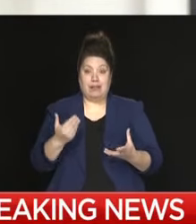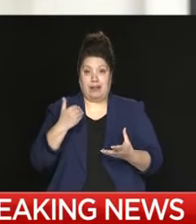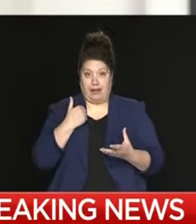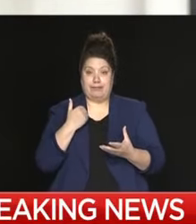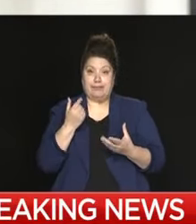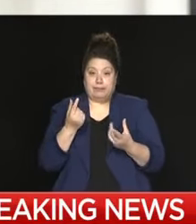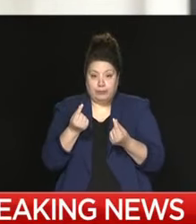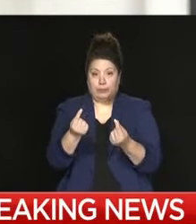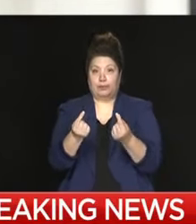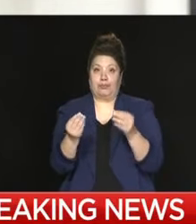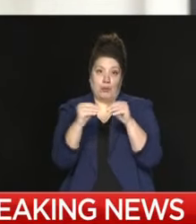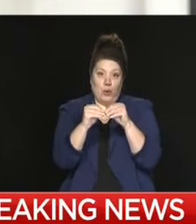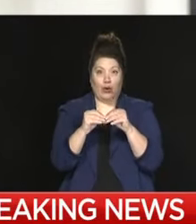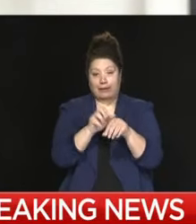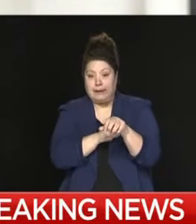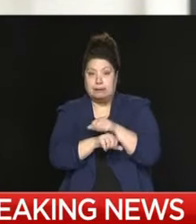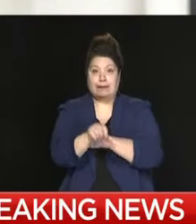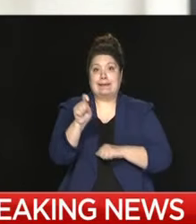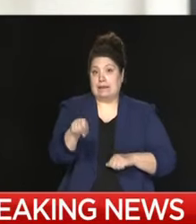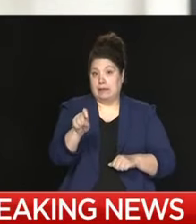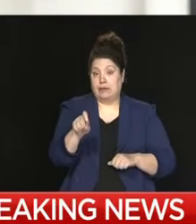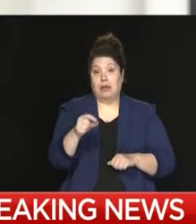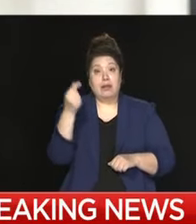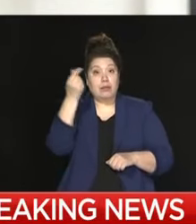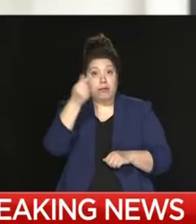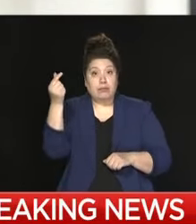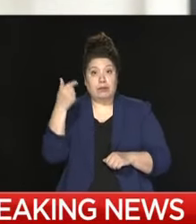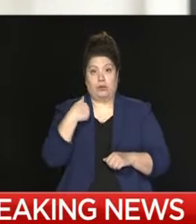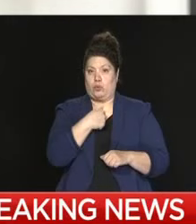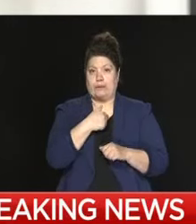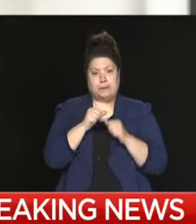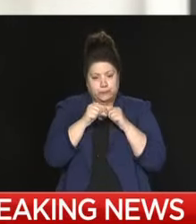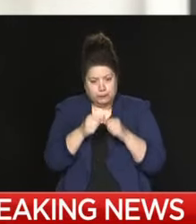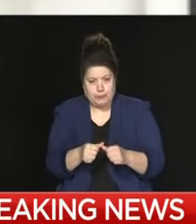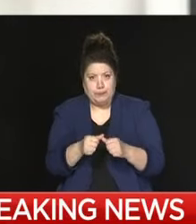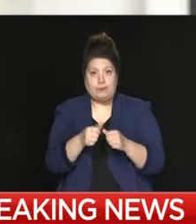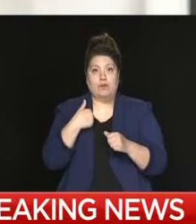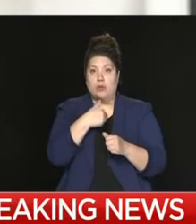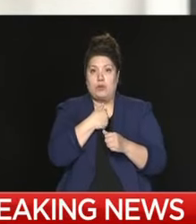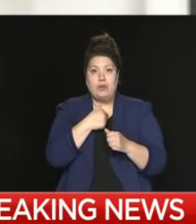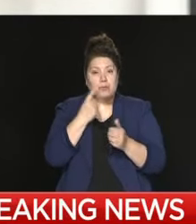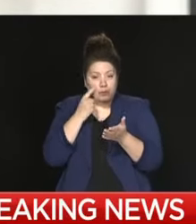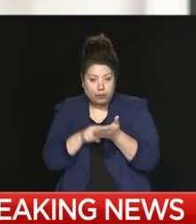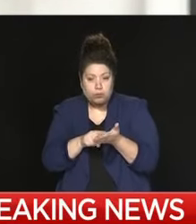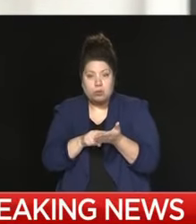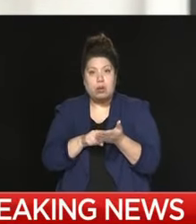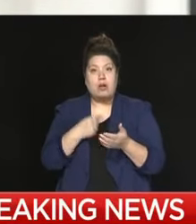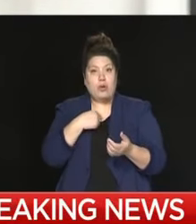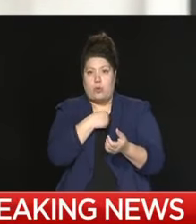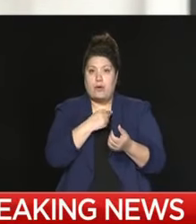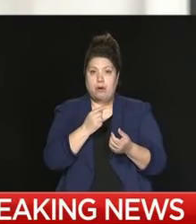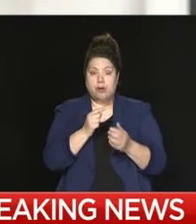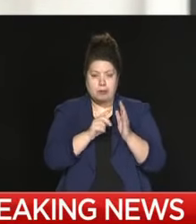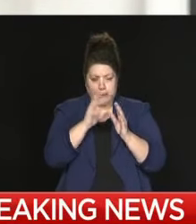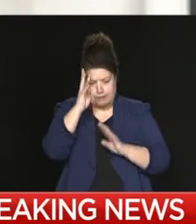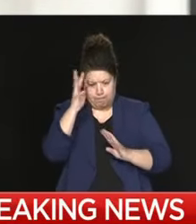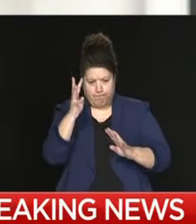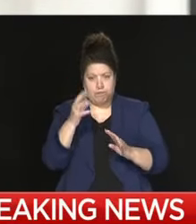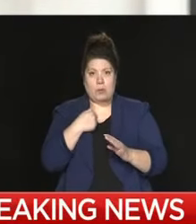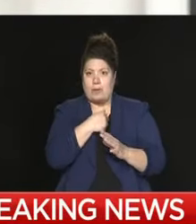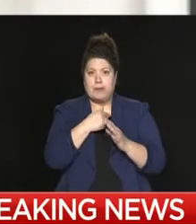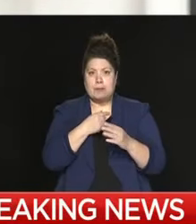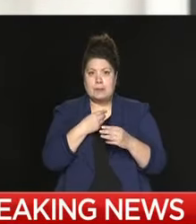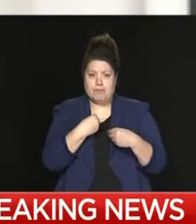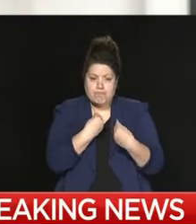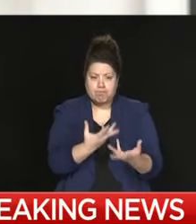why, as a government and as Canadians, we need to continually pledge ourselves to be allies and solutions in the